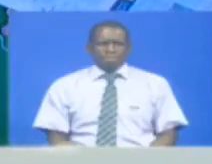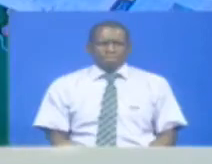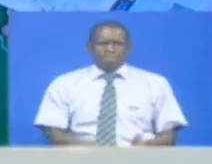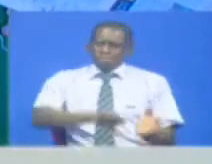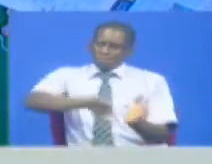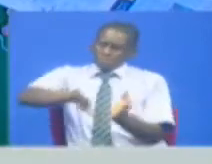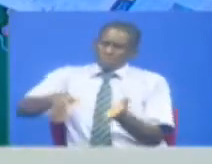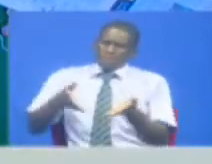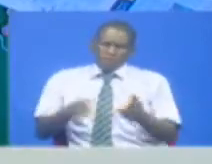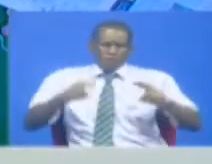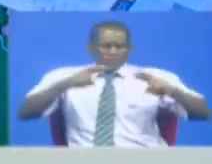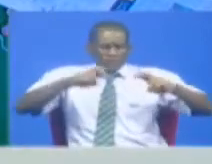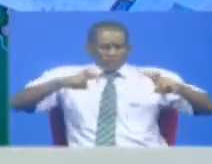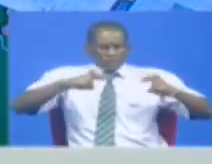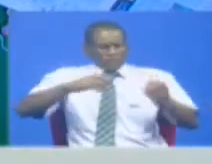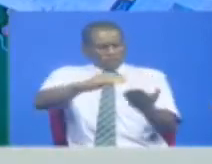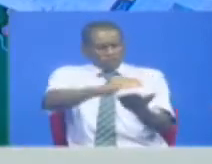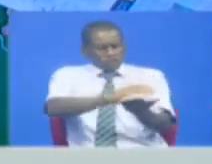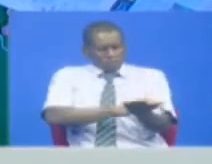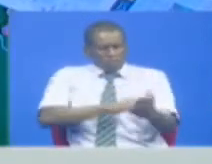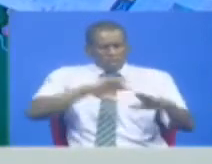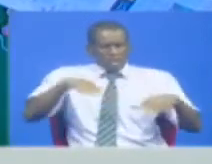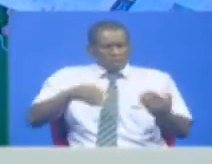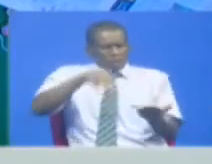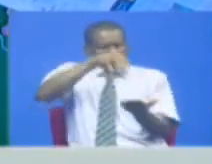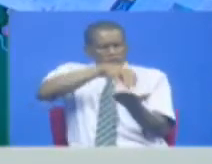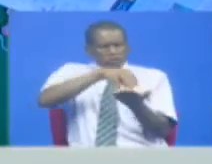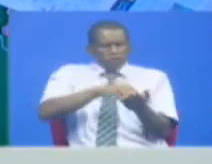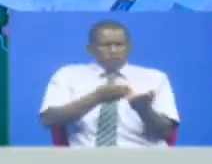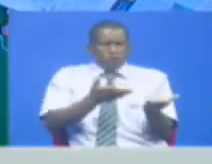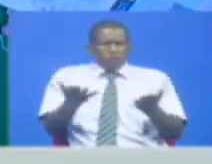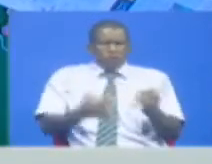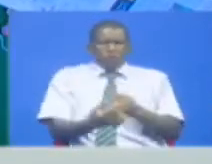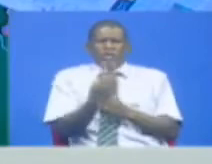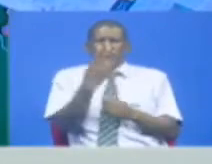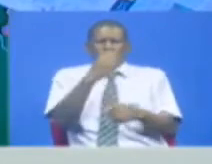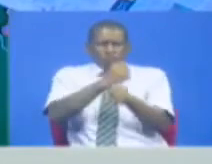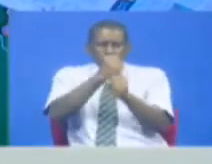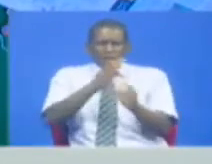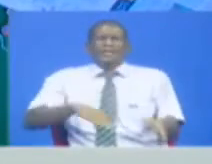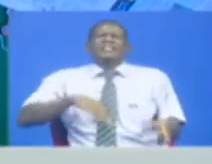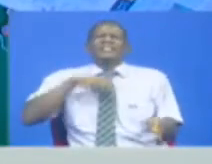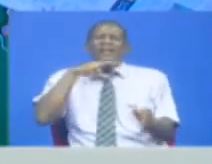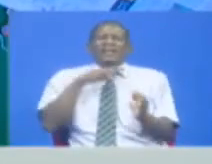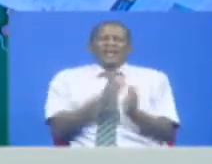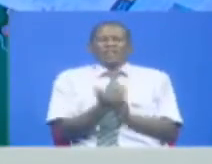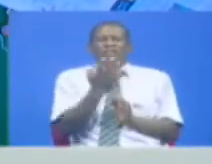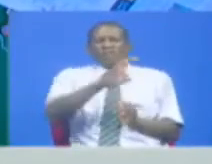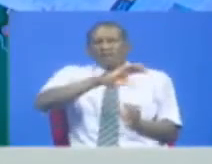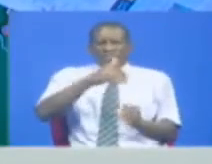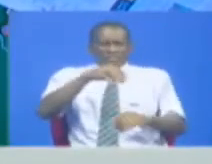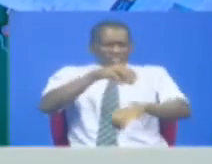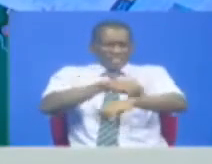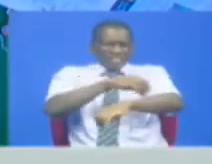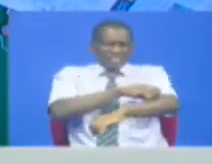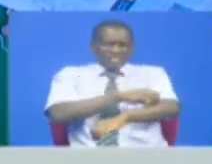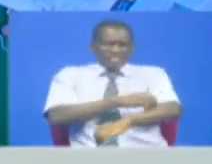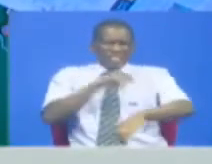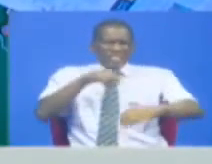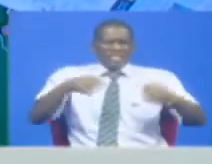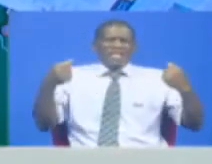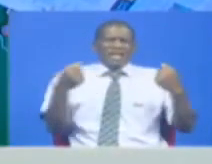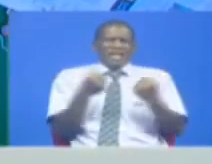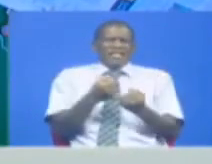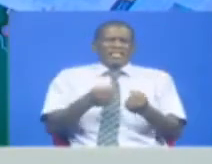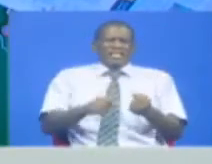Now, an investigation report on an incident in which two workers died and five others were injured in an accident at